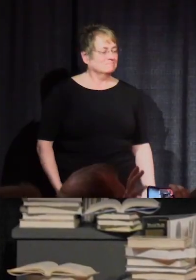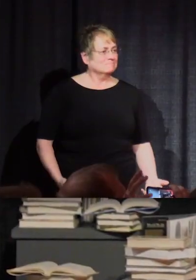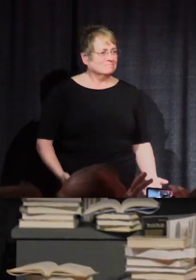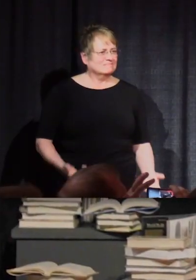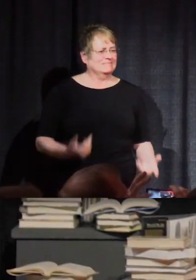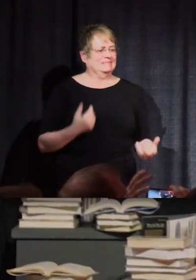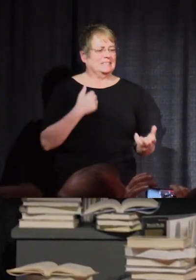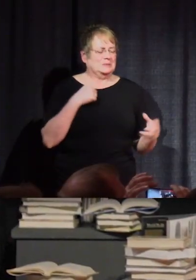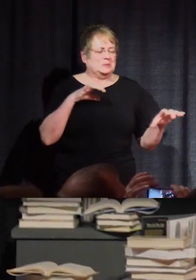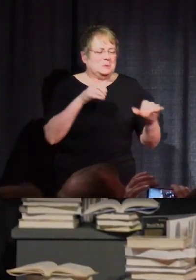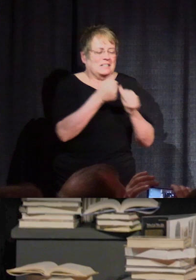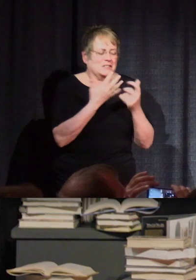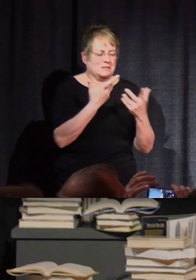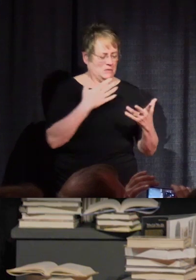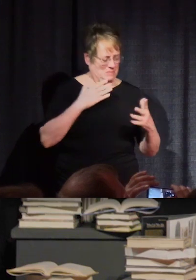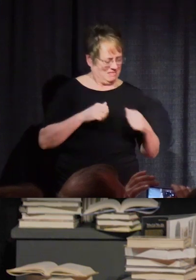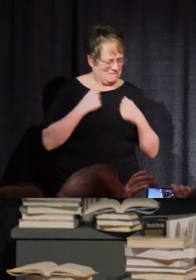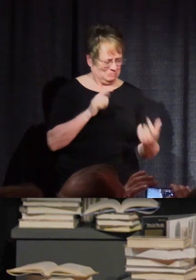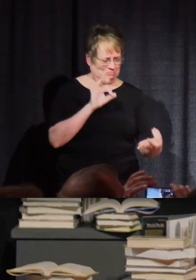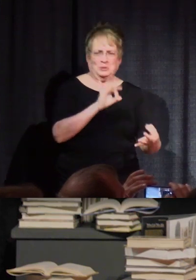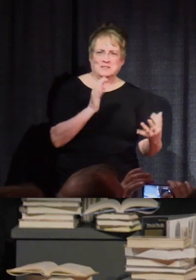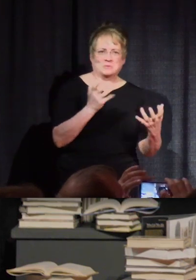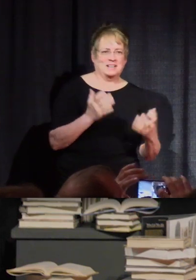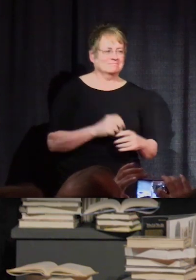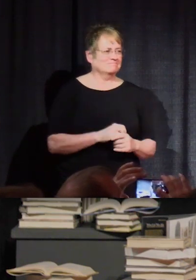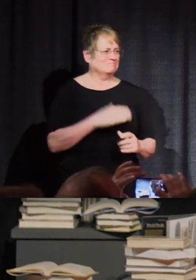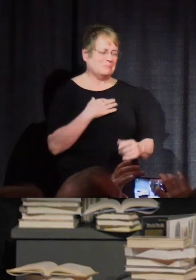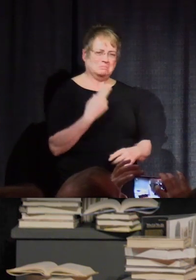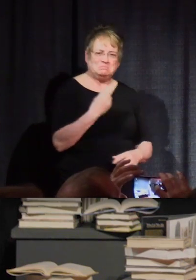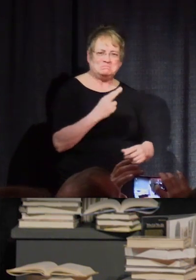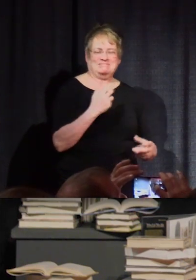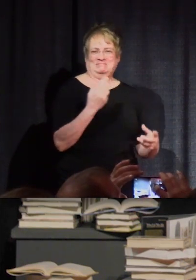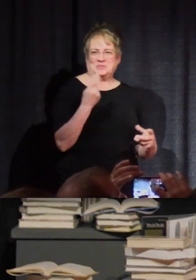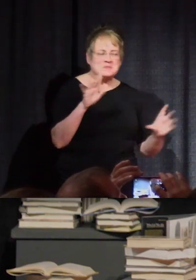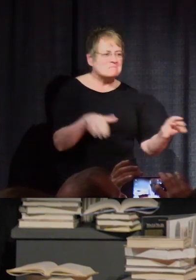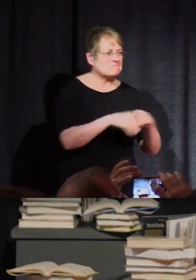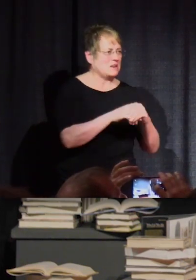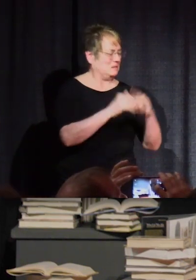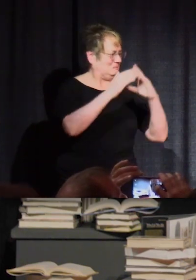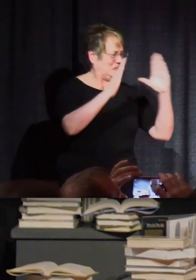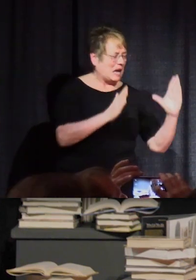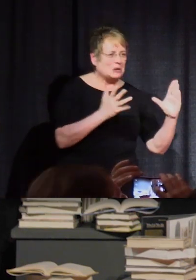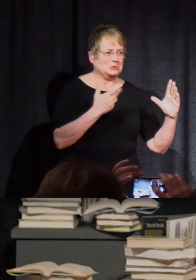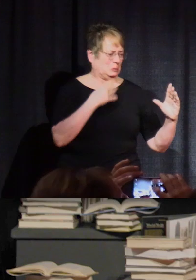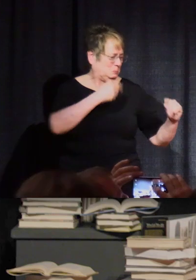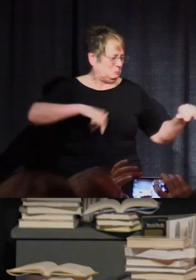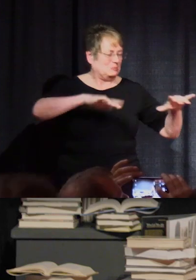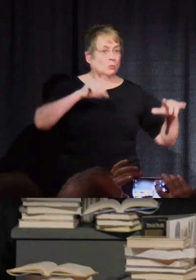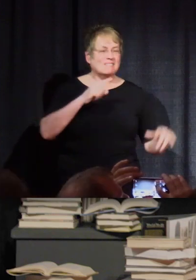I was doing everything to create the perfect life. I married my best friend, had a house with land in Hawaii,